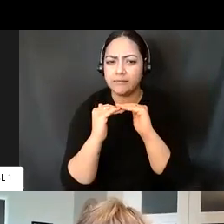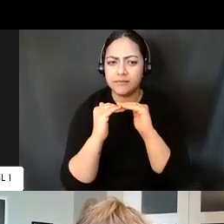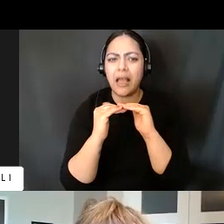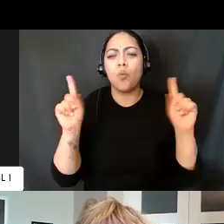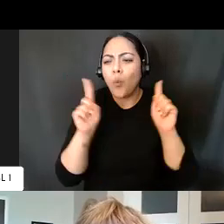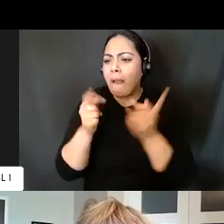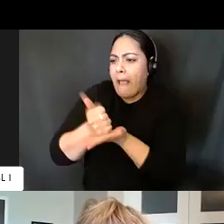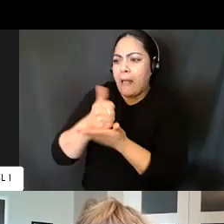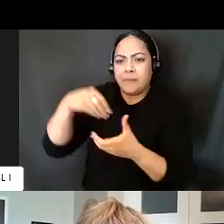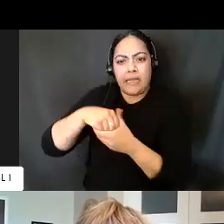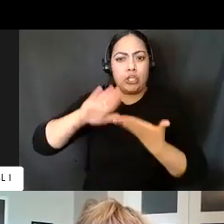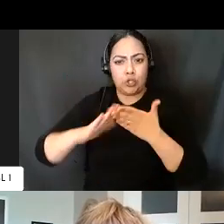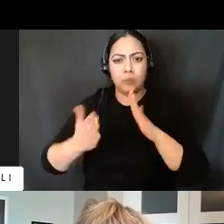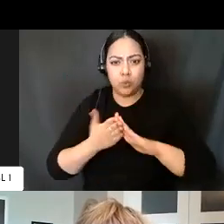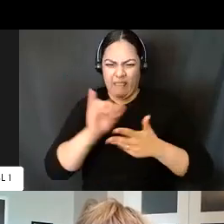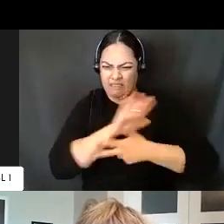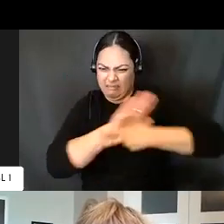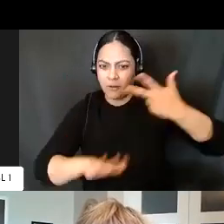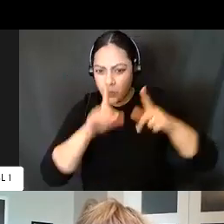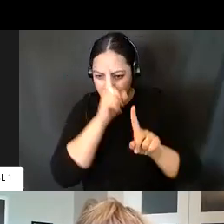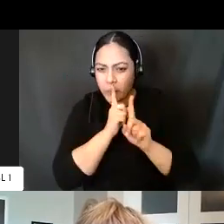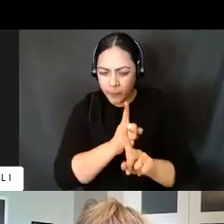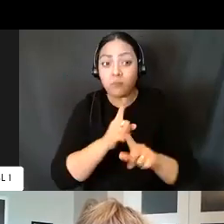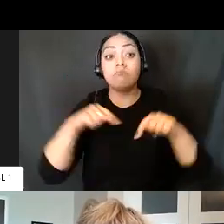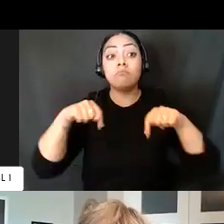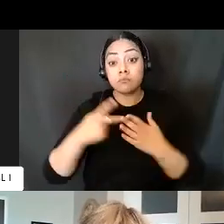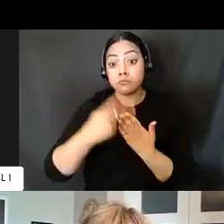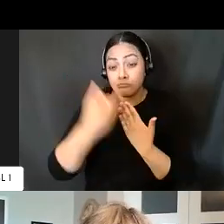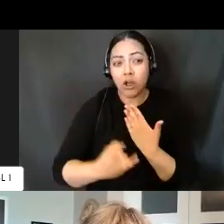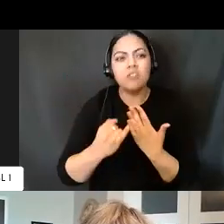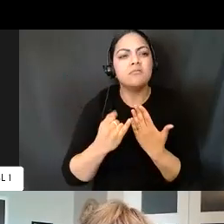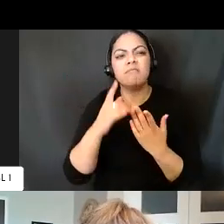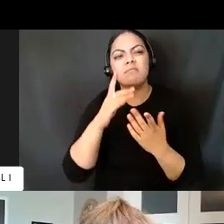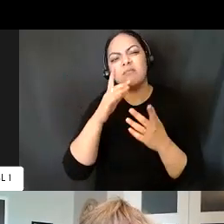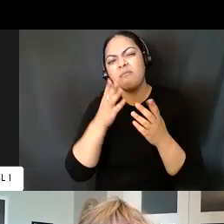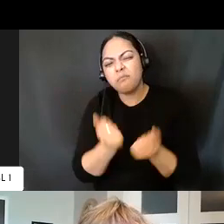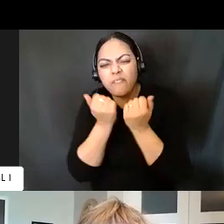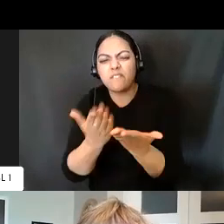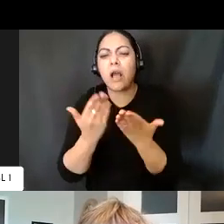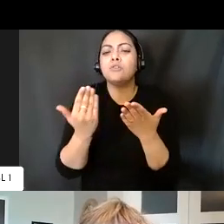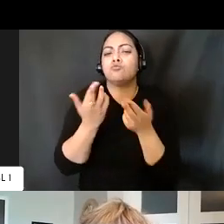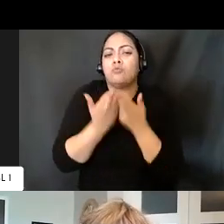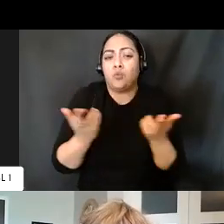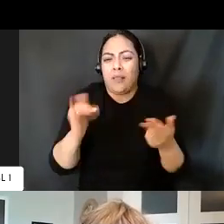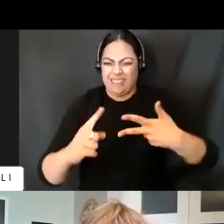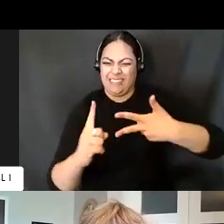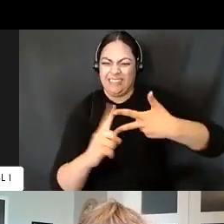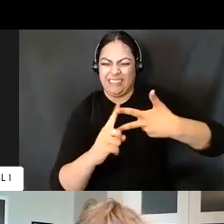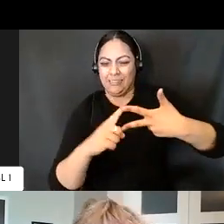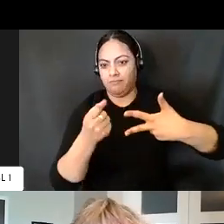project really focuses on providing new resources to support the second goal.